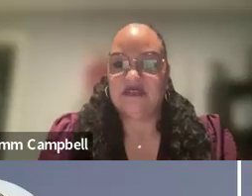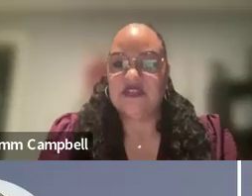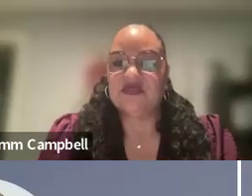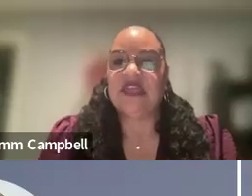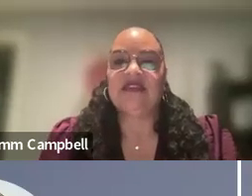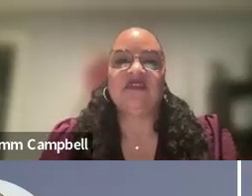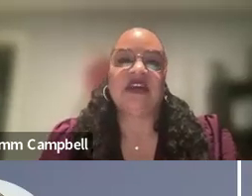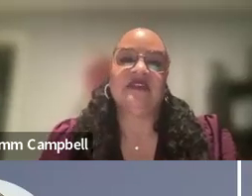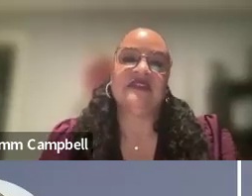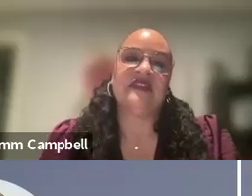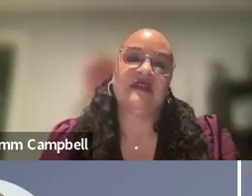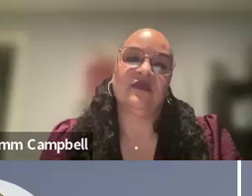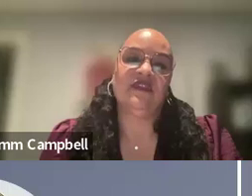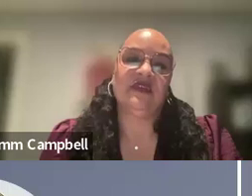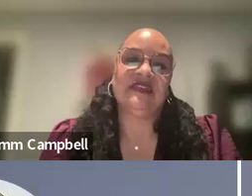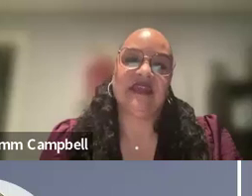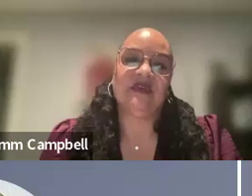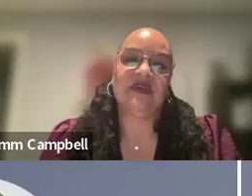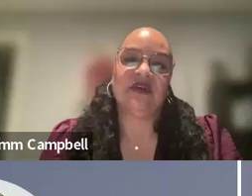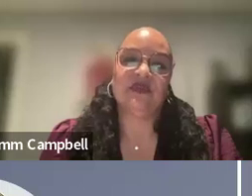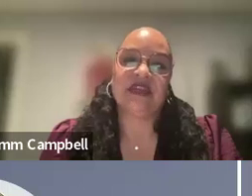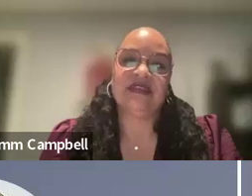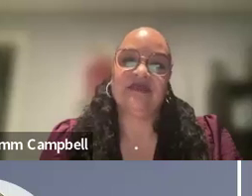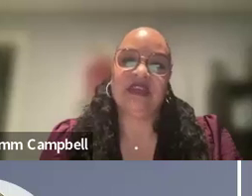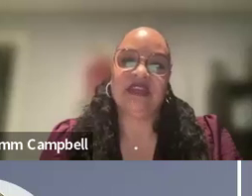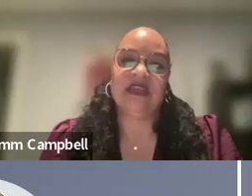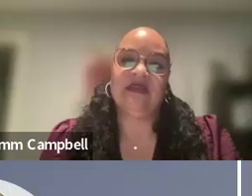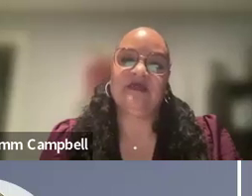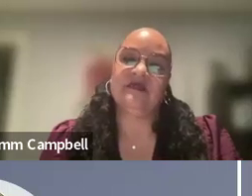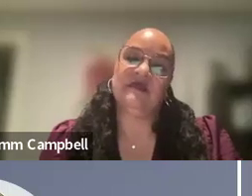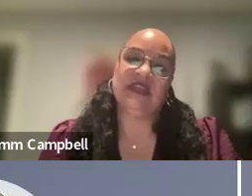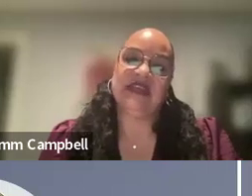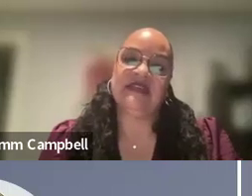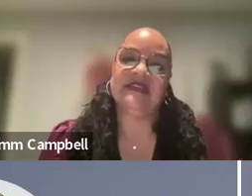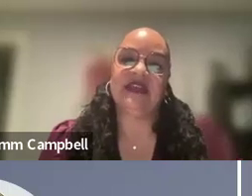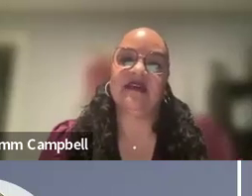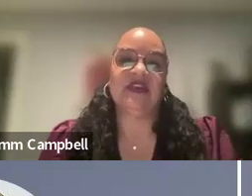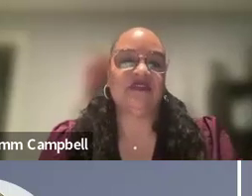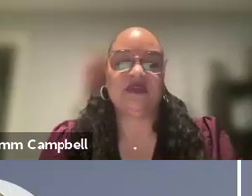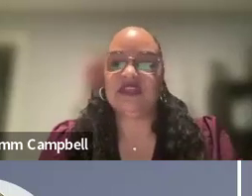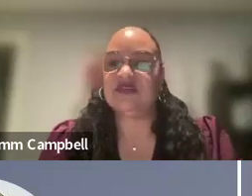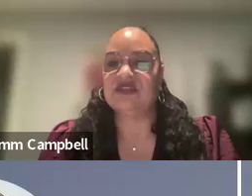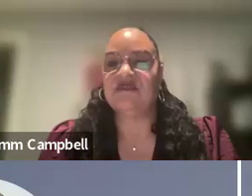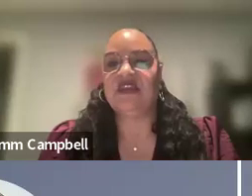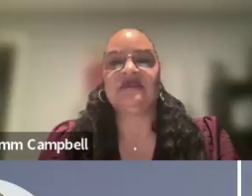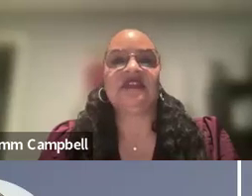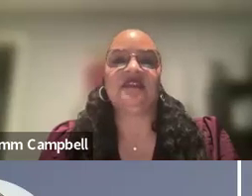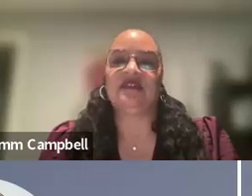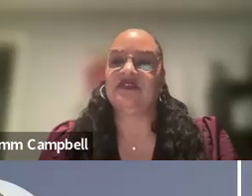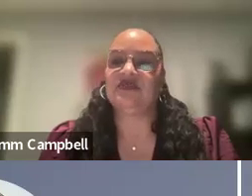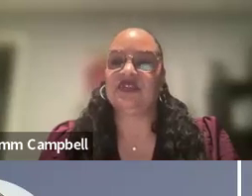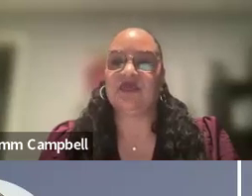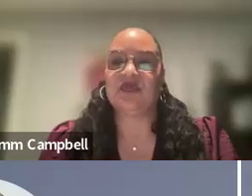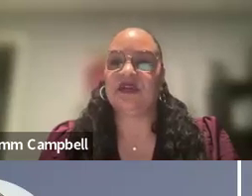involving individual case files, reviewing state mental health plans and Medicaid plans, interviewing children and families,